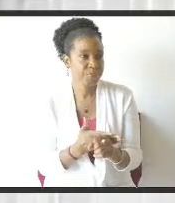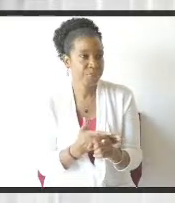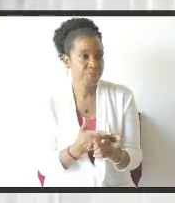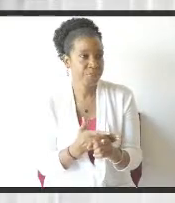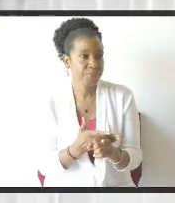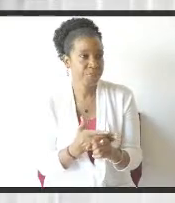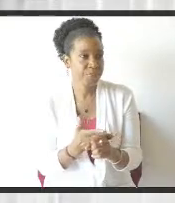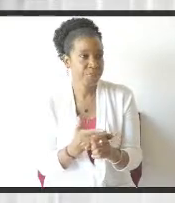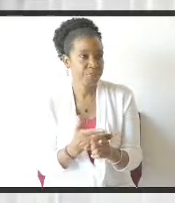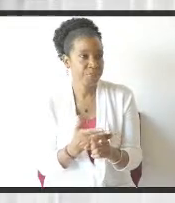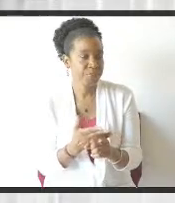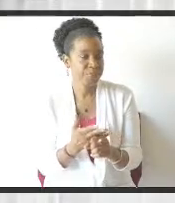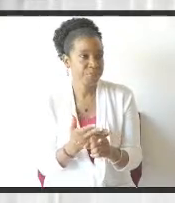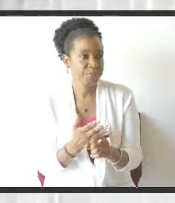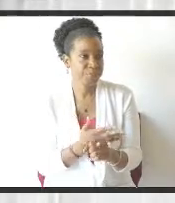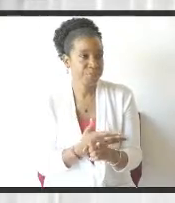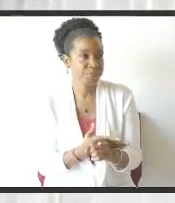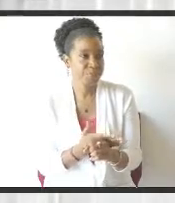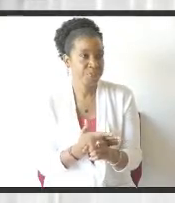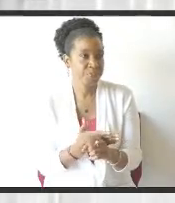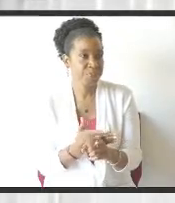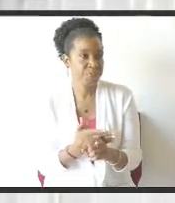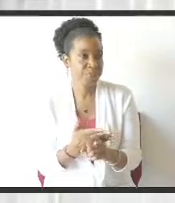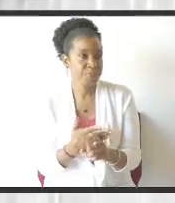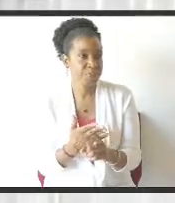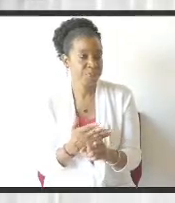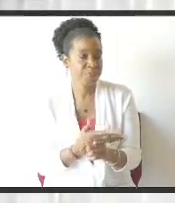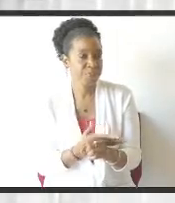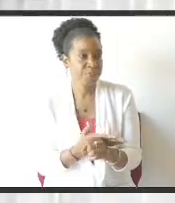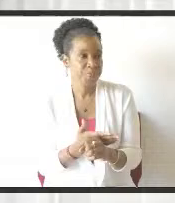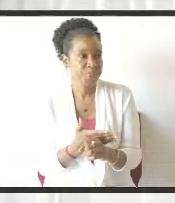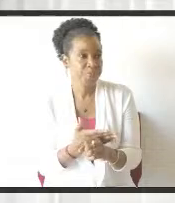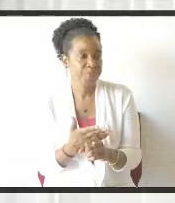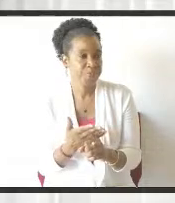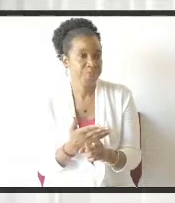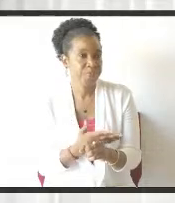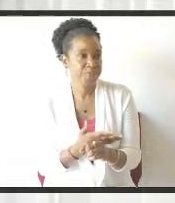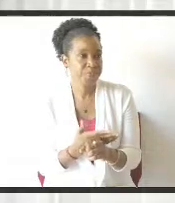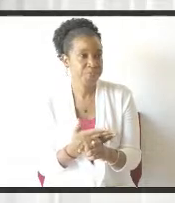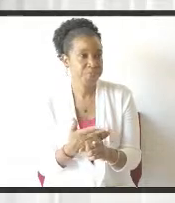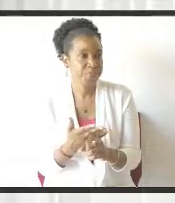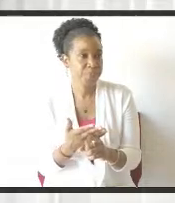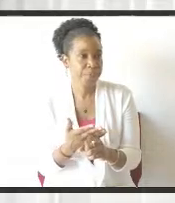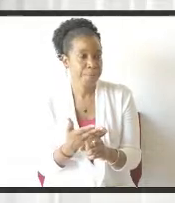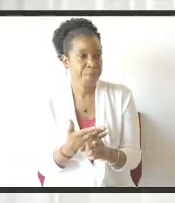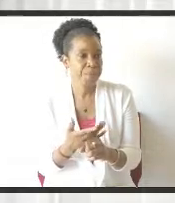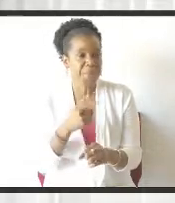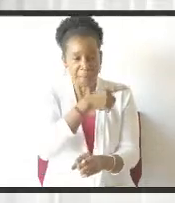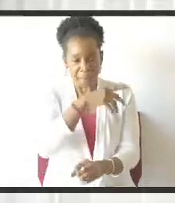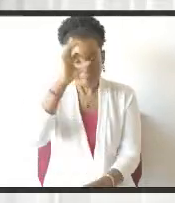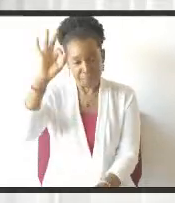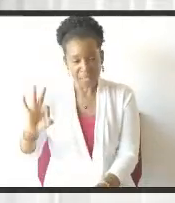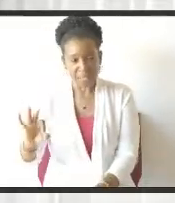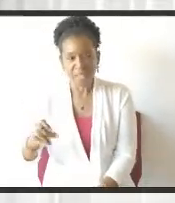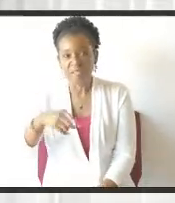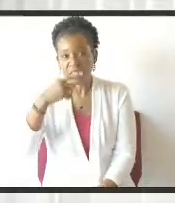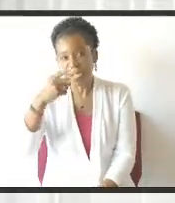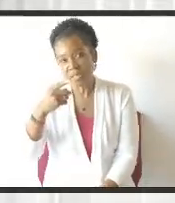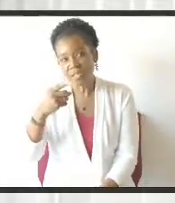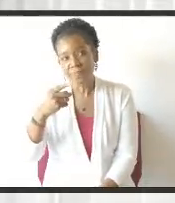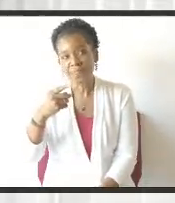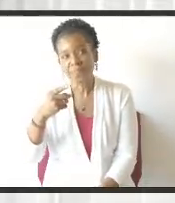is that which makes the end of it makes all the cost worthwhile.